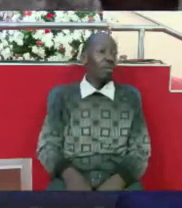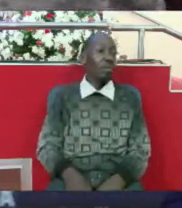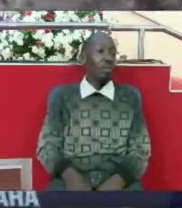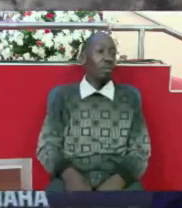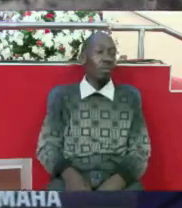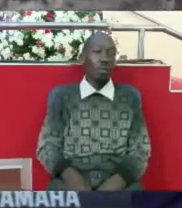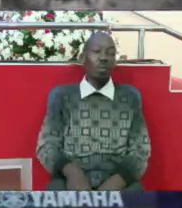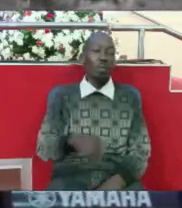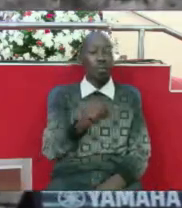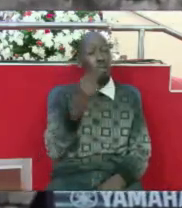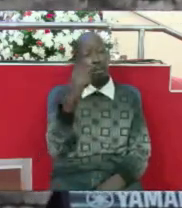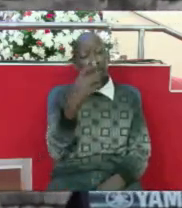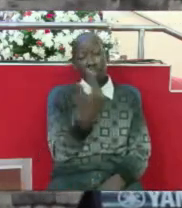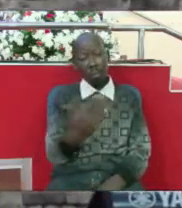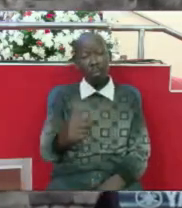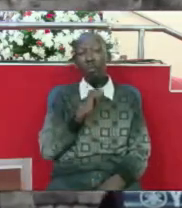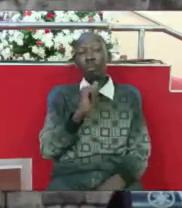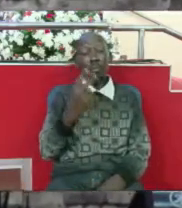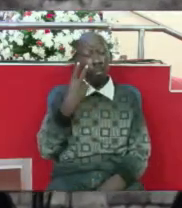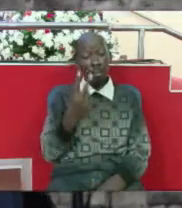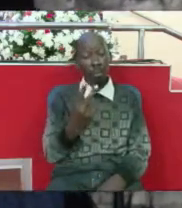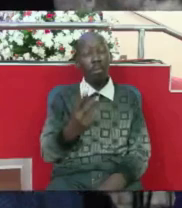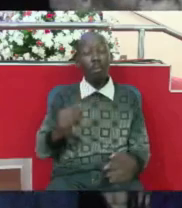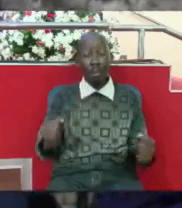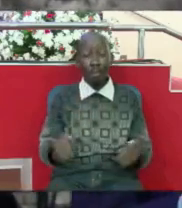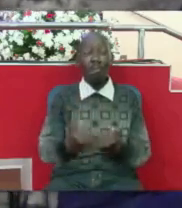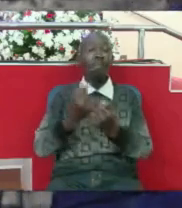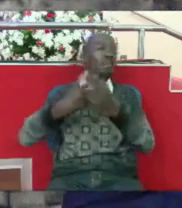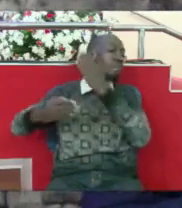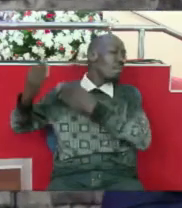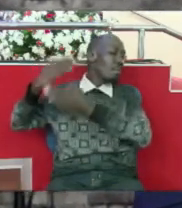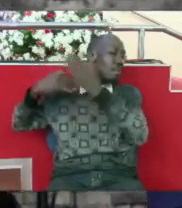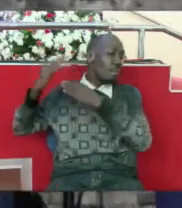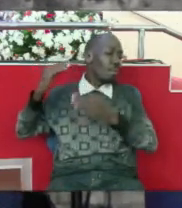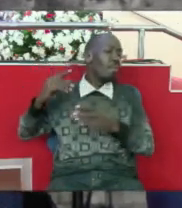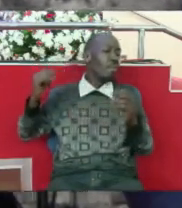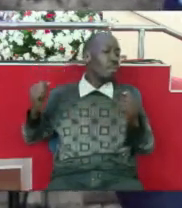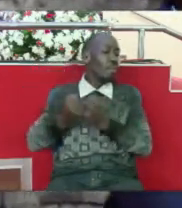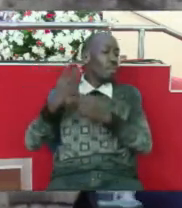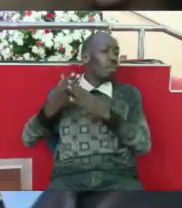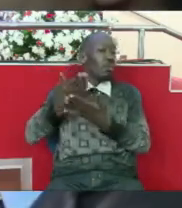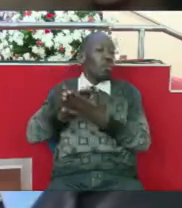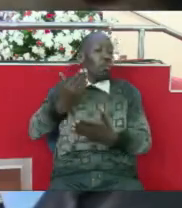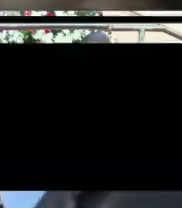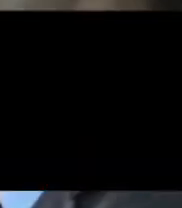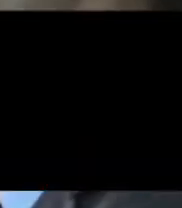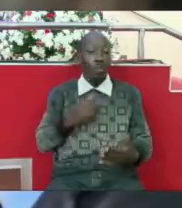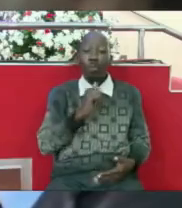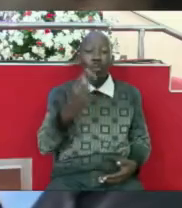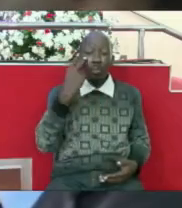You see, the things that are not seen existed long before the things that are seen.